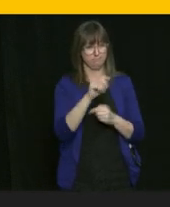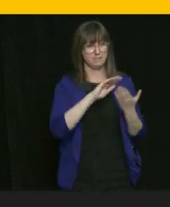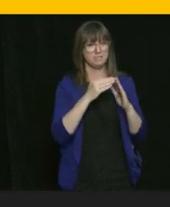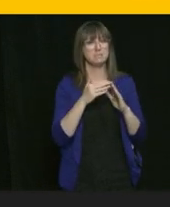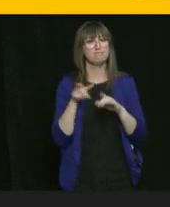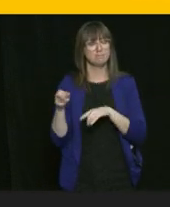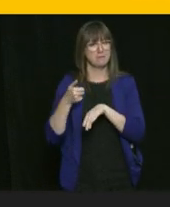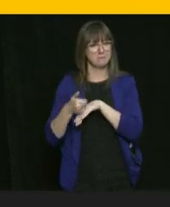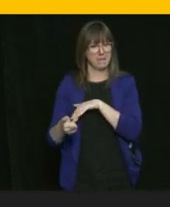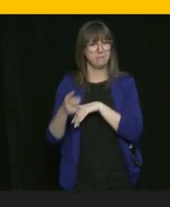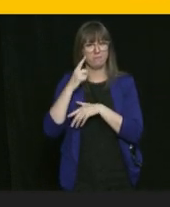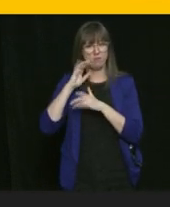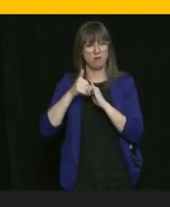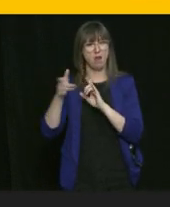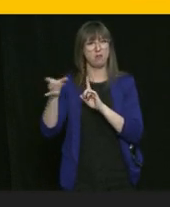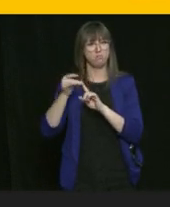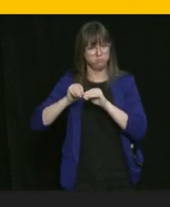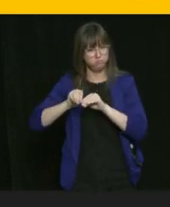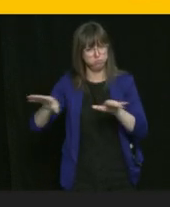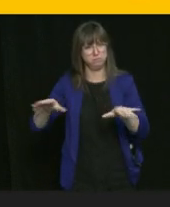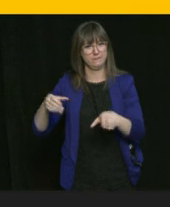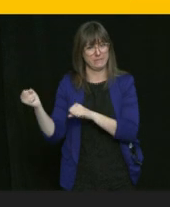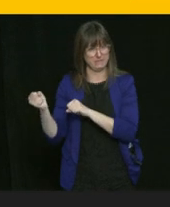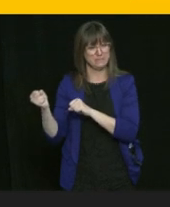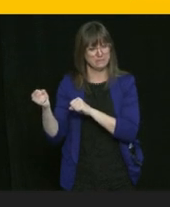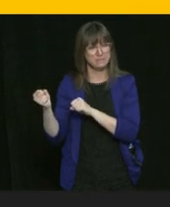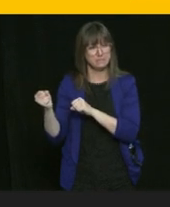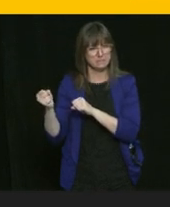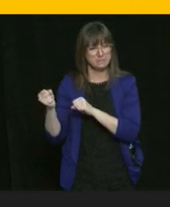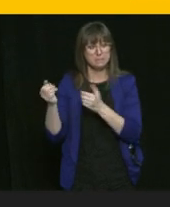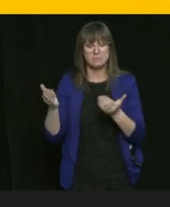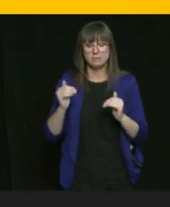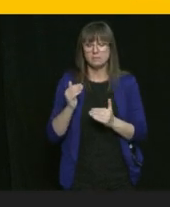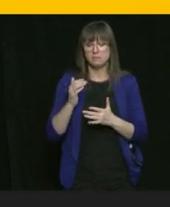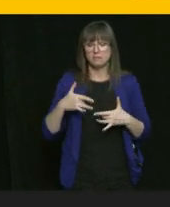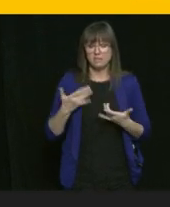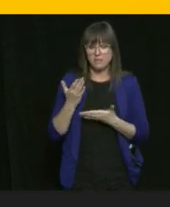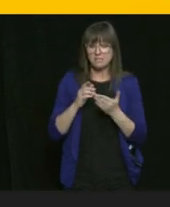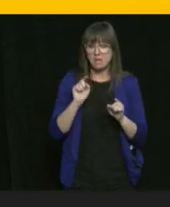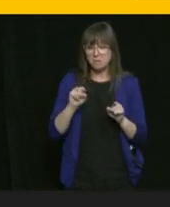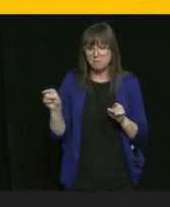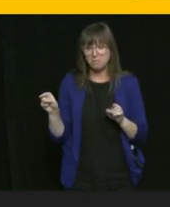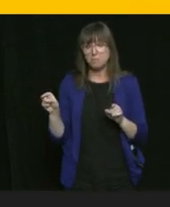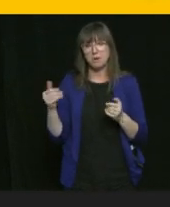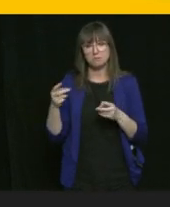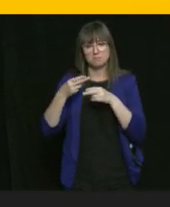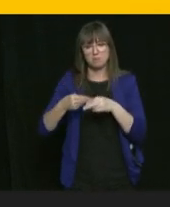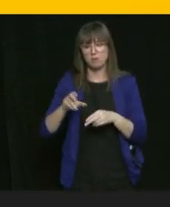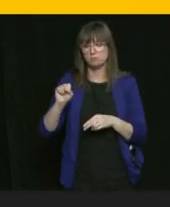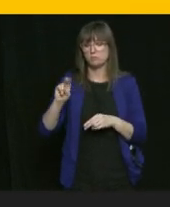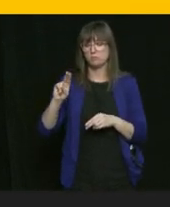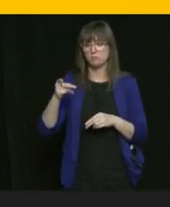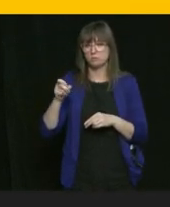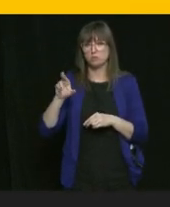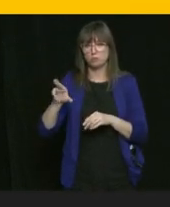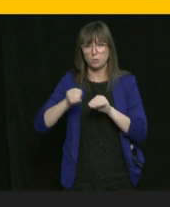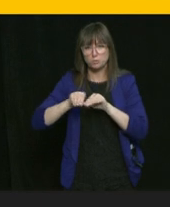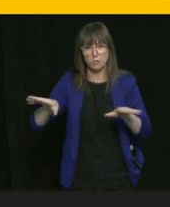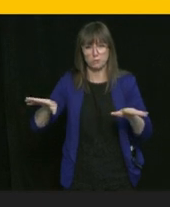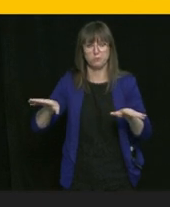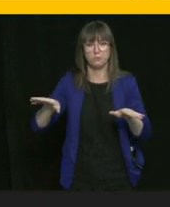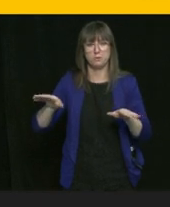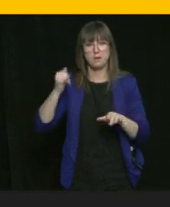contributing significantly to the spread of COVID-19. Some of these events are considered super spreader events, when a